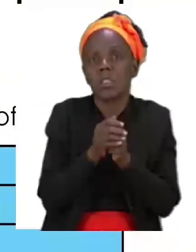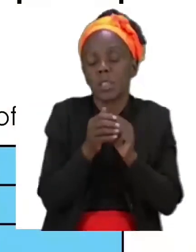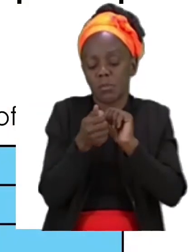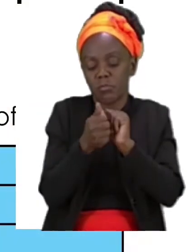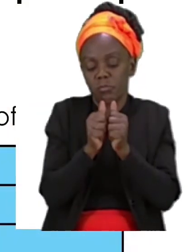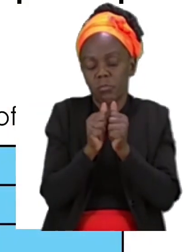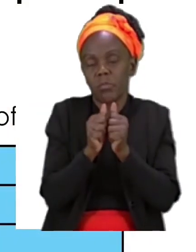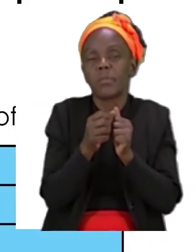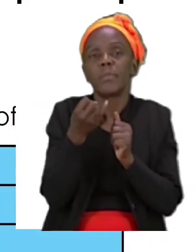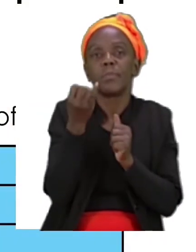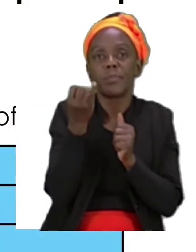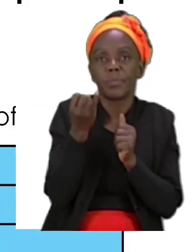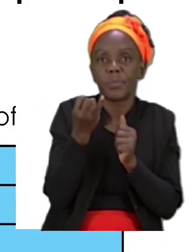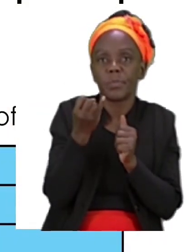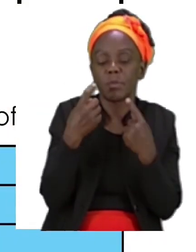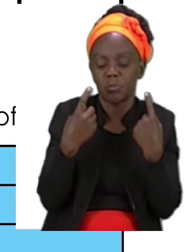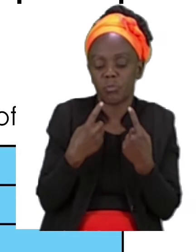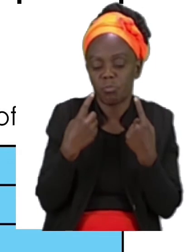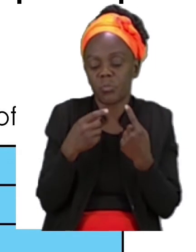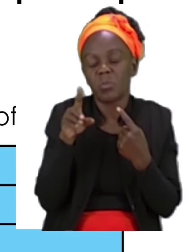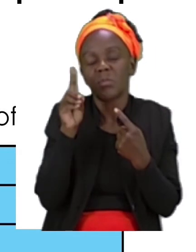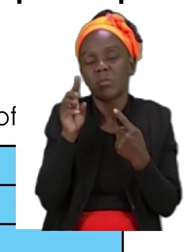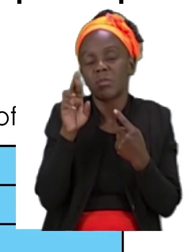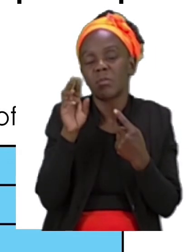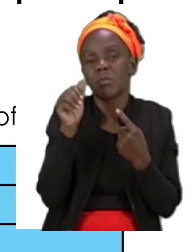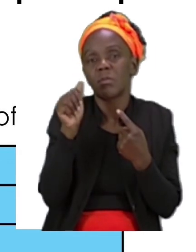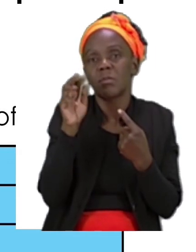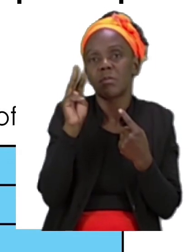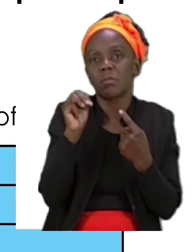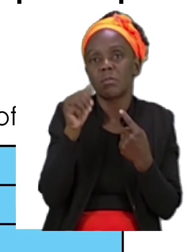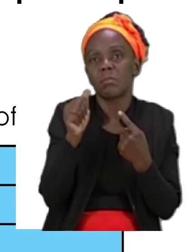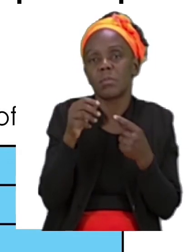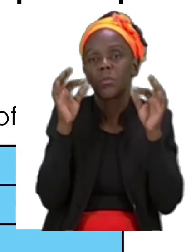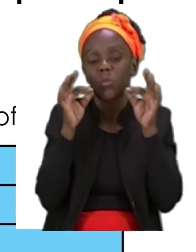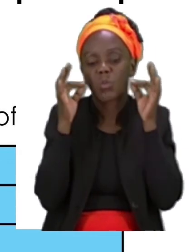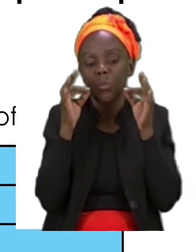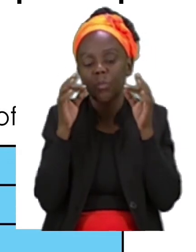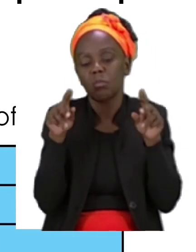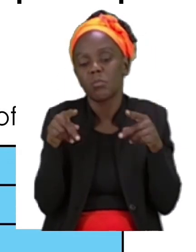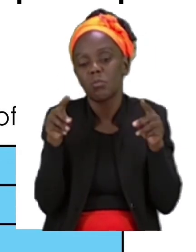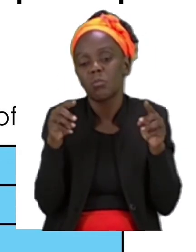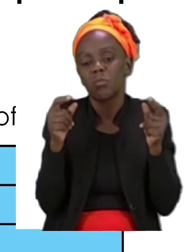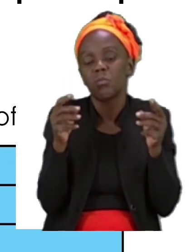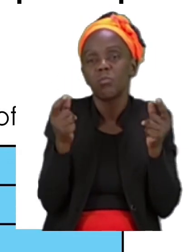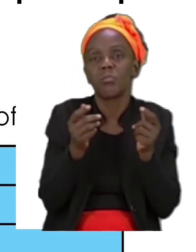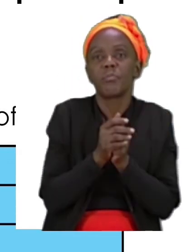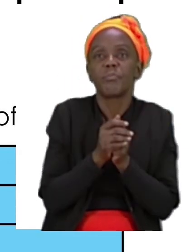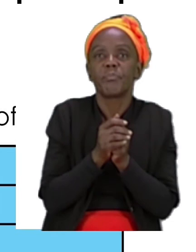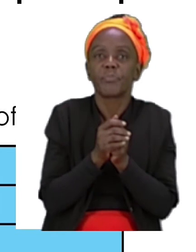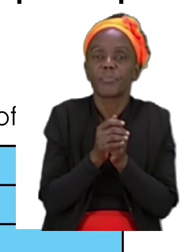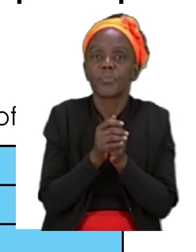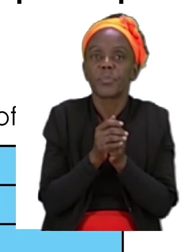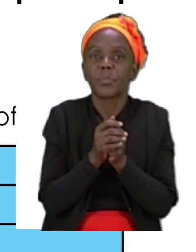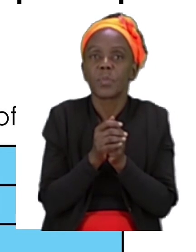art, drama, choir, and dance. Now, each